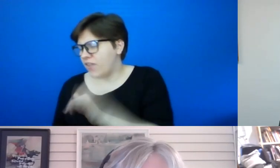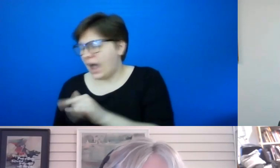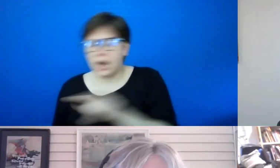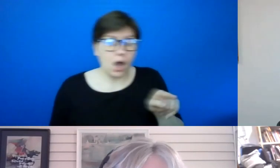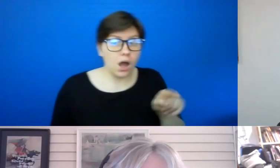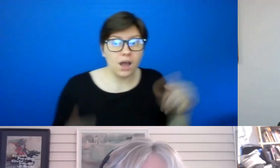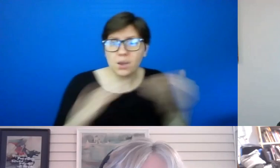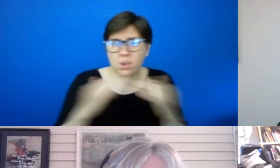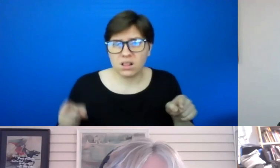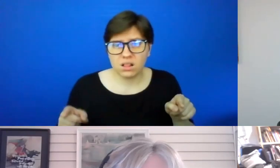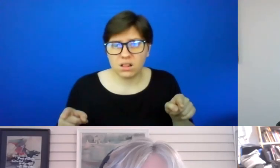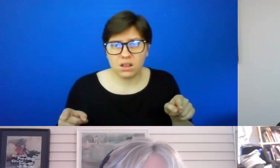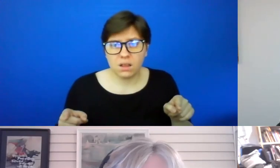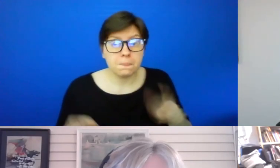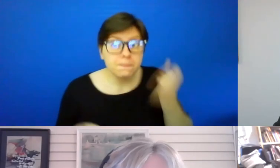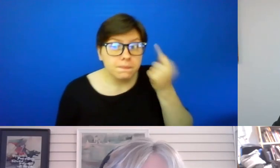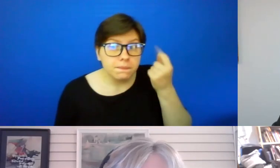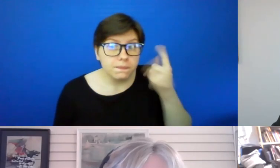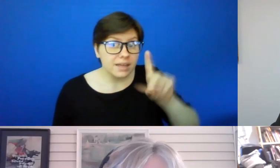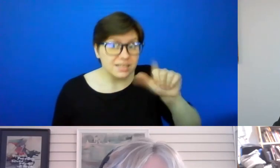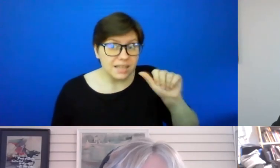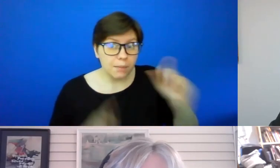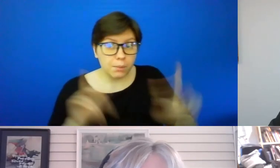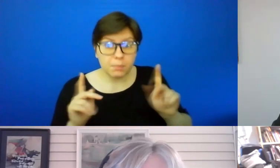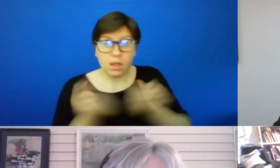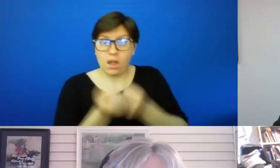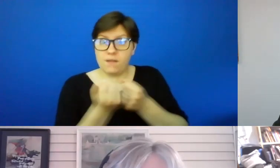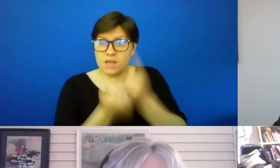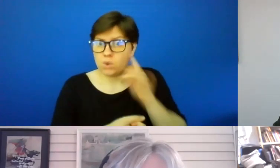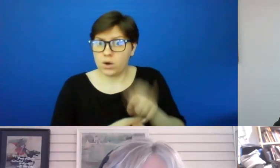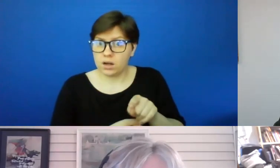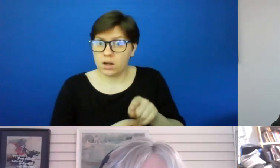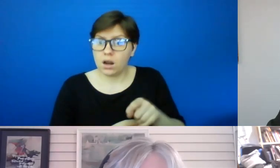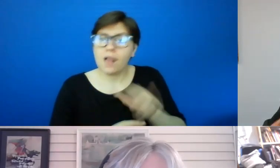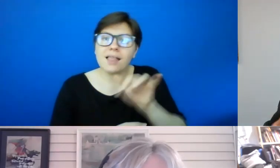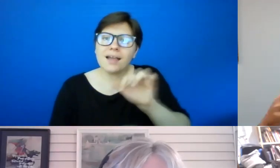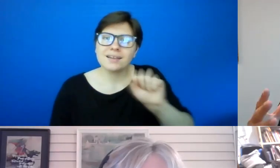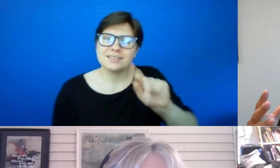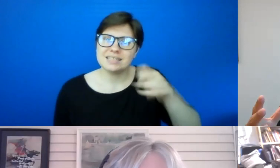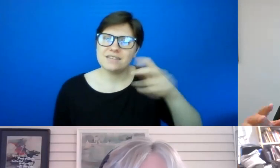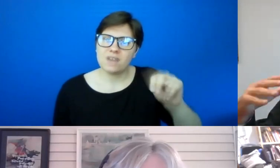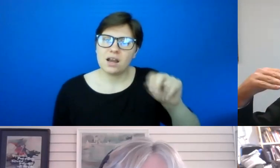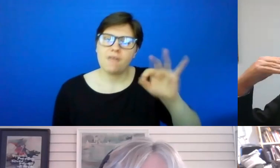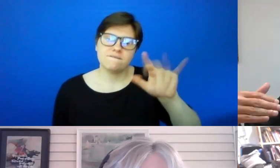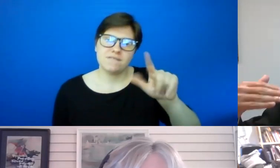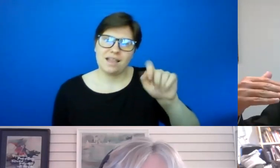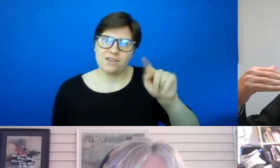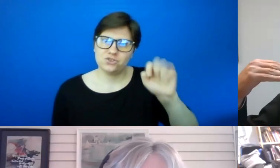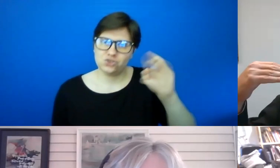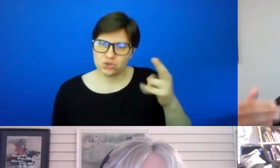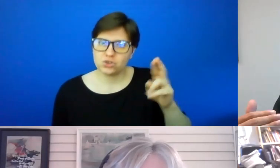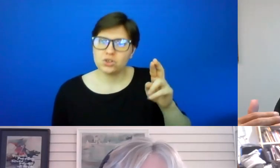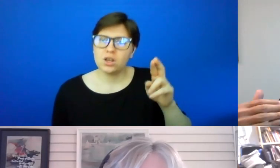but there's disabled people advocate for this, like Stephen Fletcher, member of parliament in Canada, and the people who are quadriplegics who